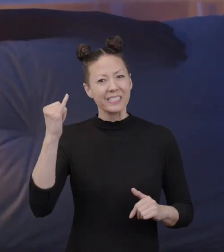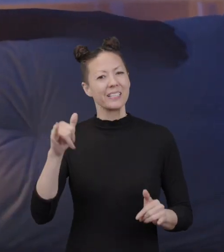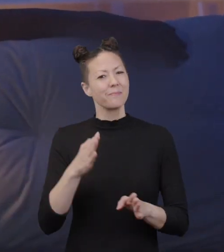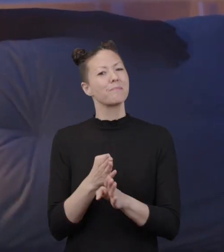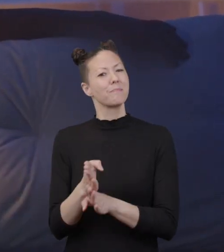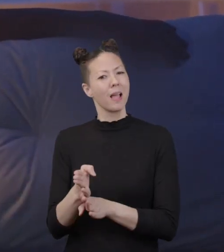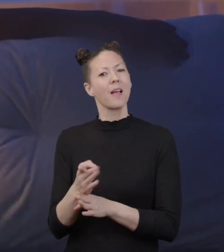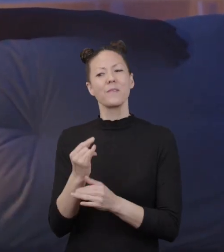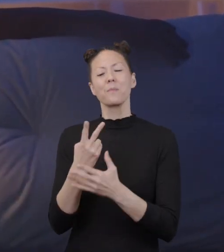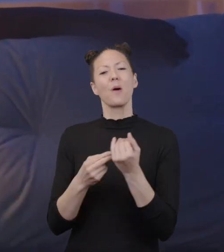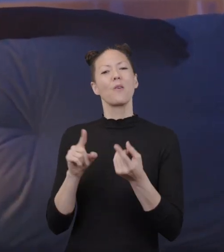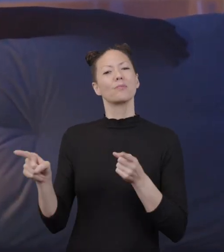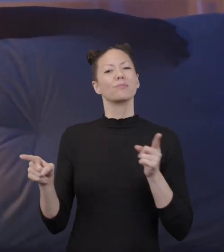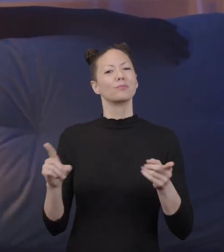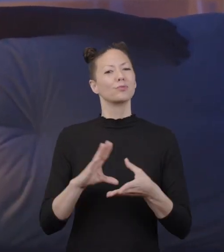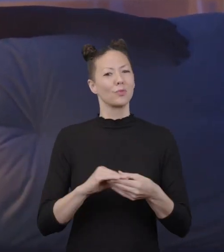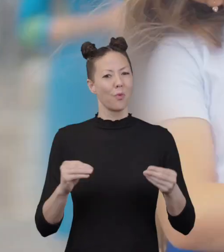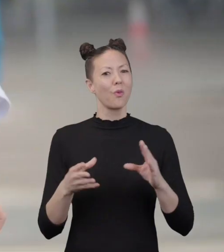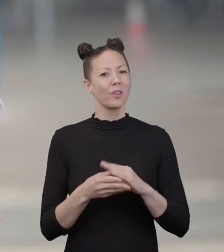both stories.